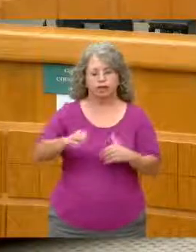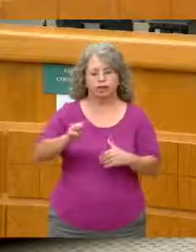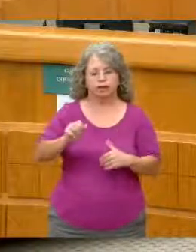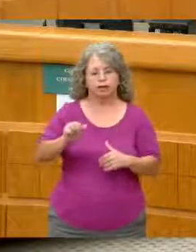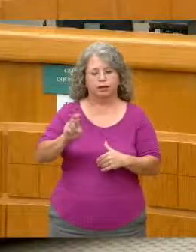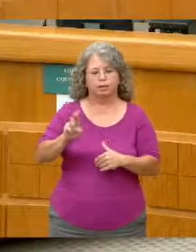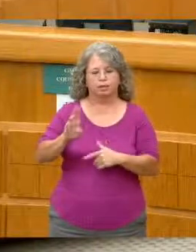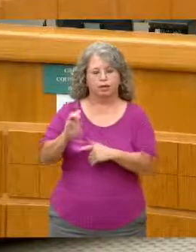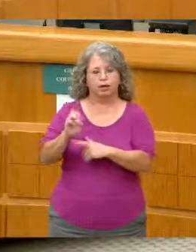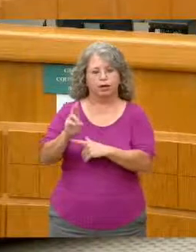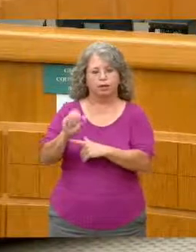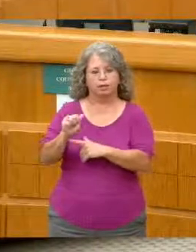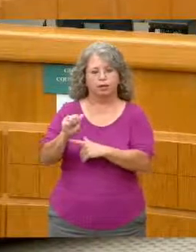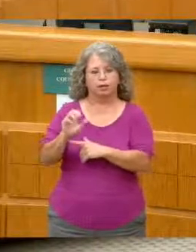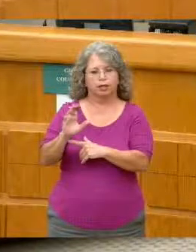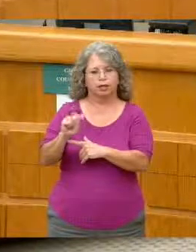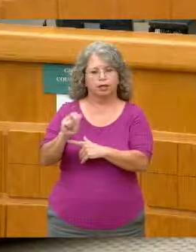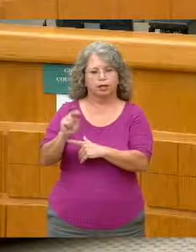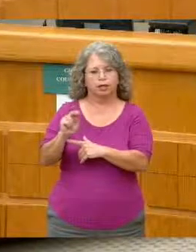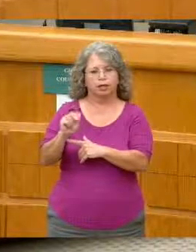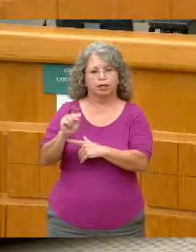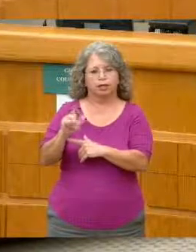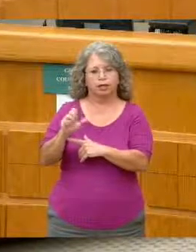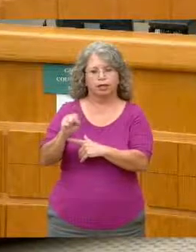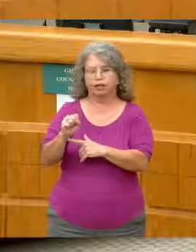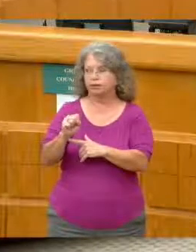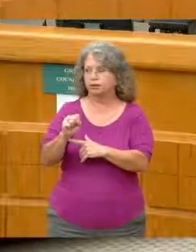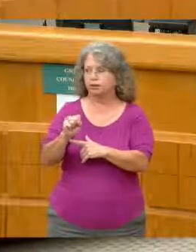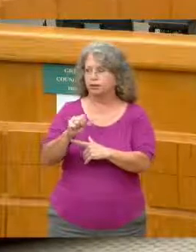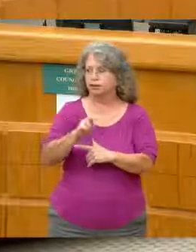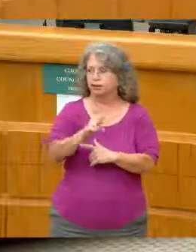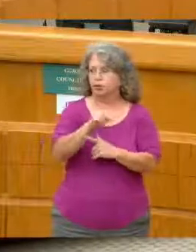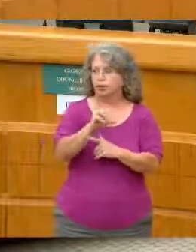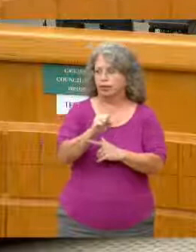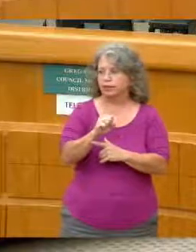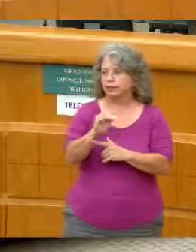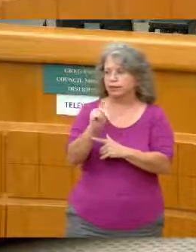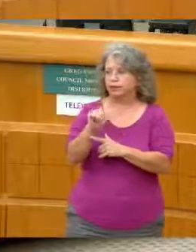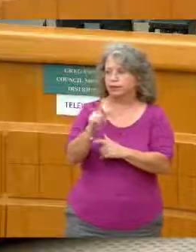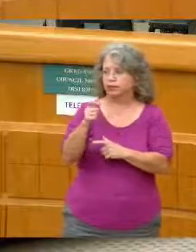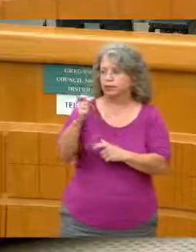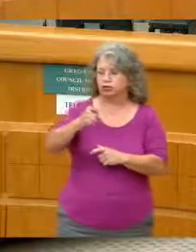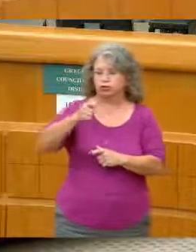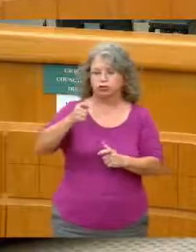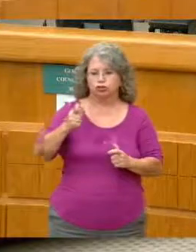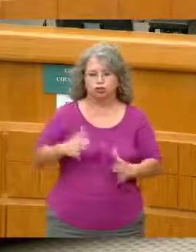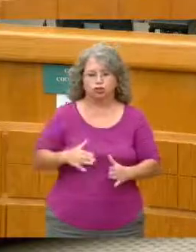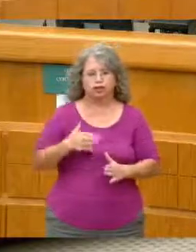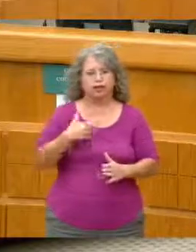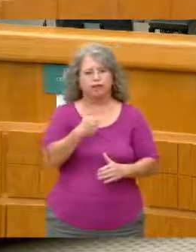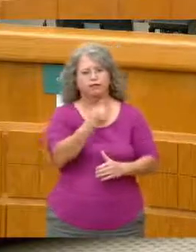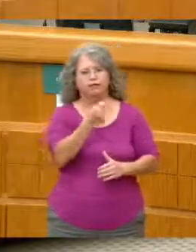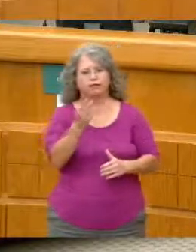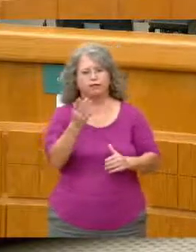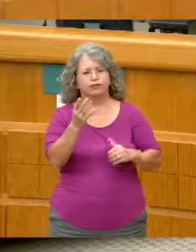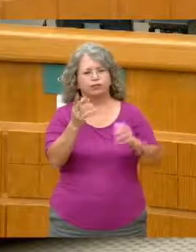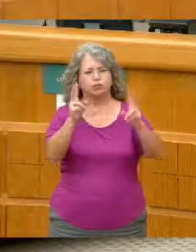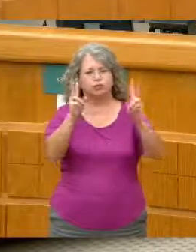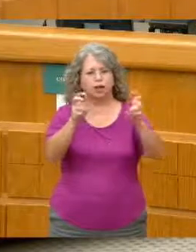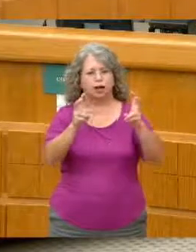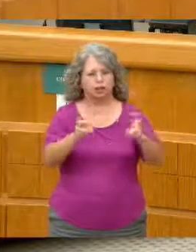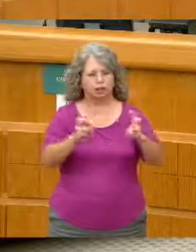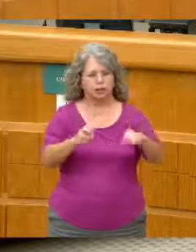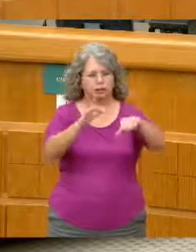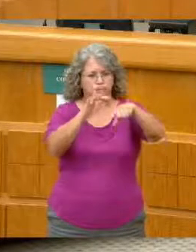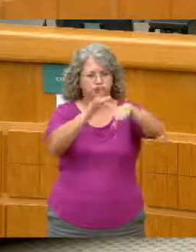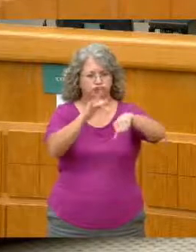Thank you so much, Barbara Canales, Nueces County Judge. I have quite a few topics, all of